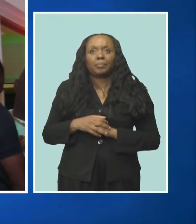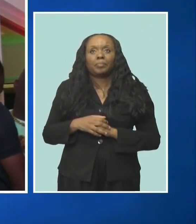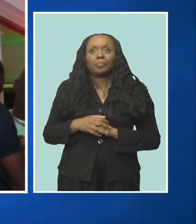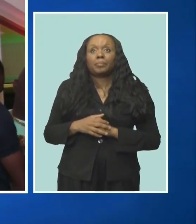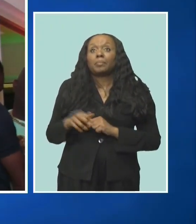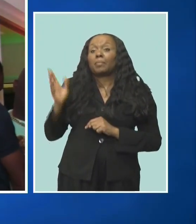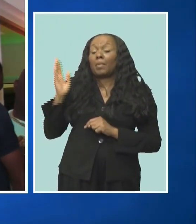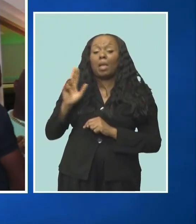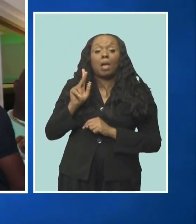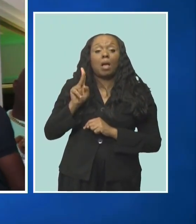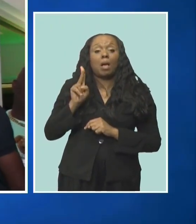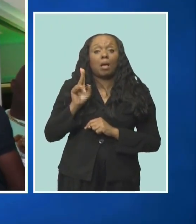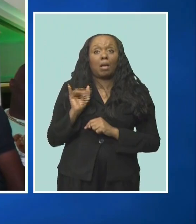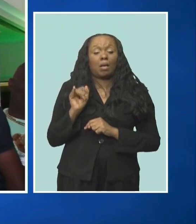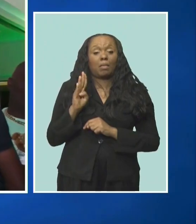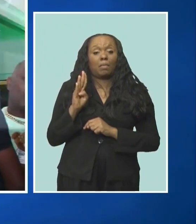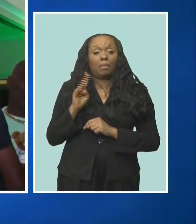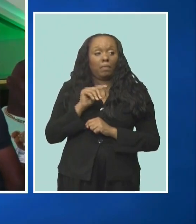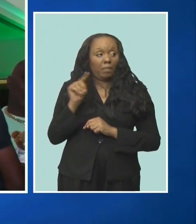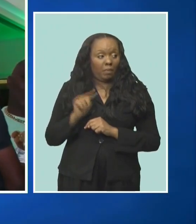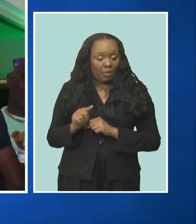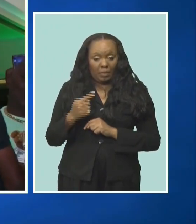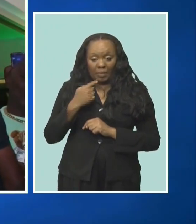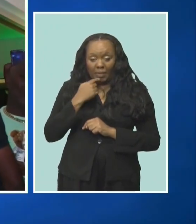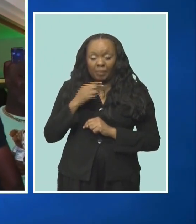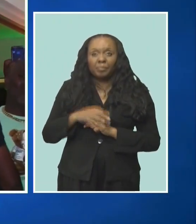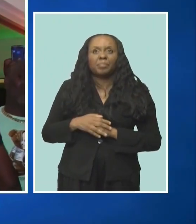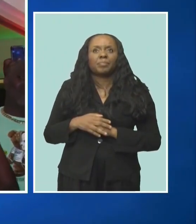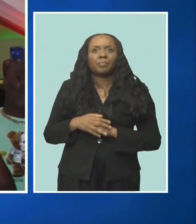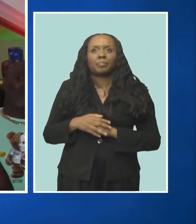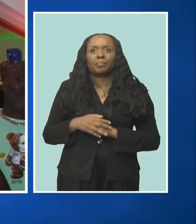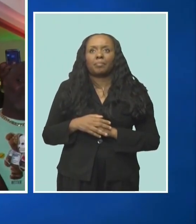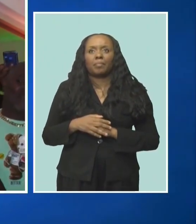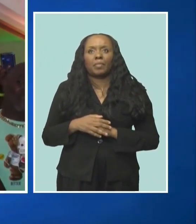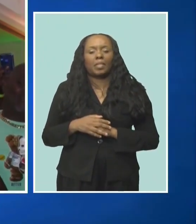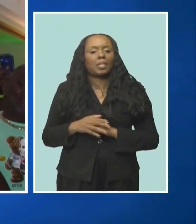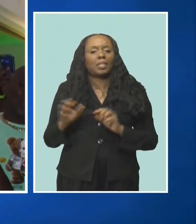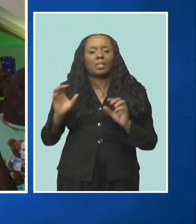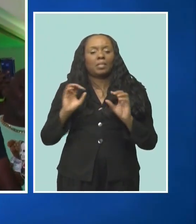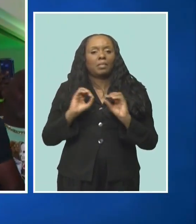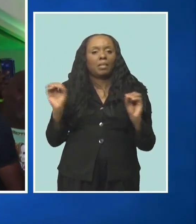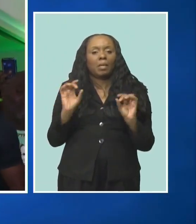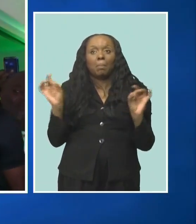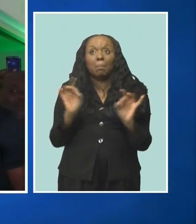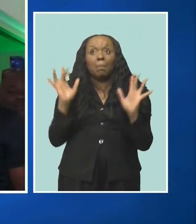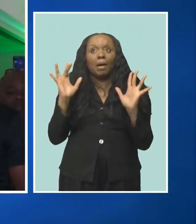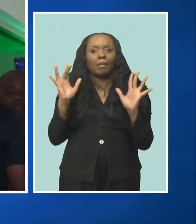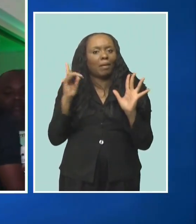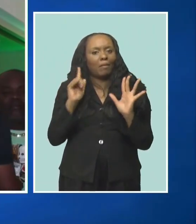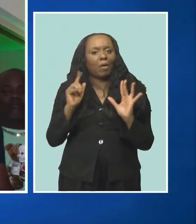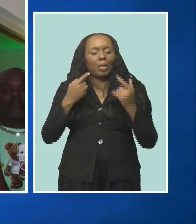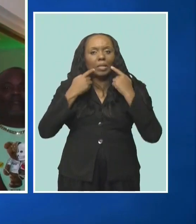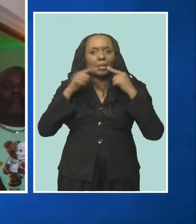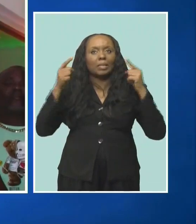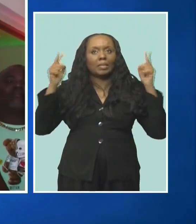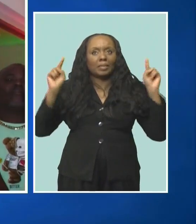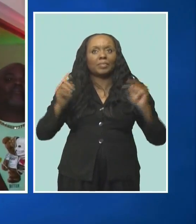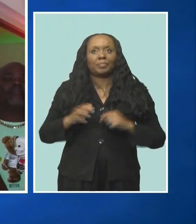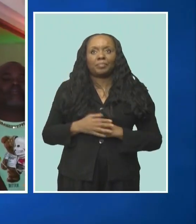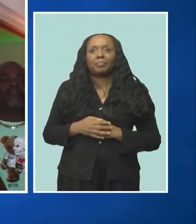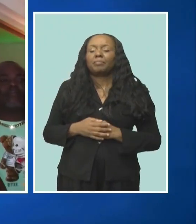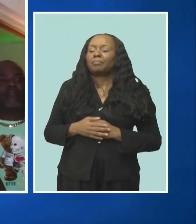Adidja Palmer, also known as Vybz Cartel, says there is no magic pill to achieve success. The first thing you